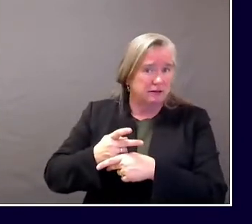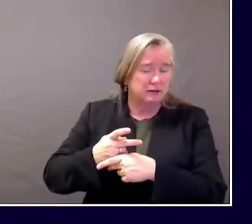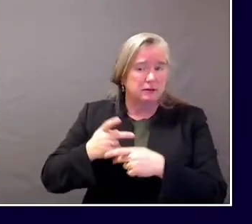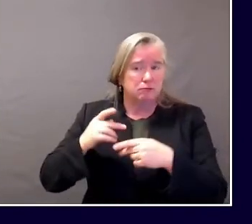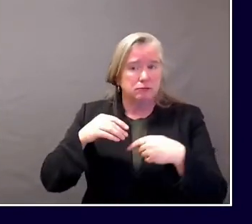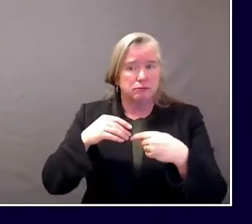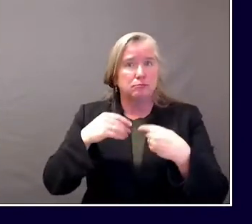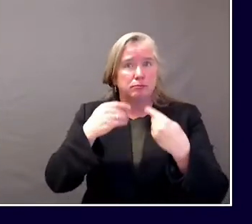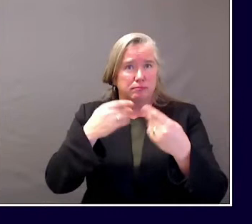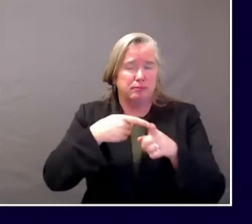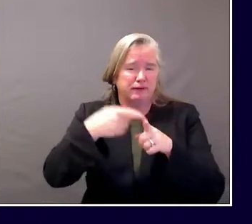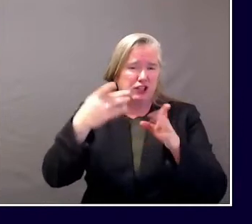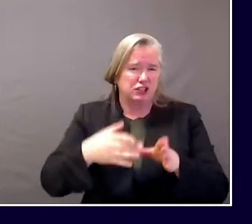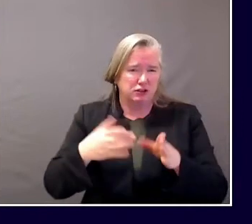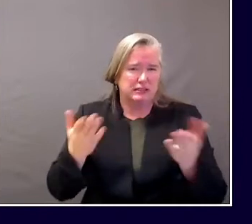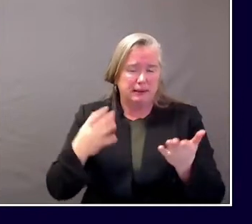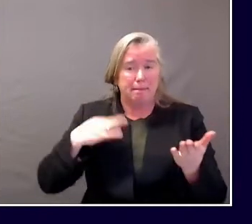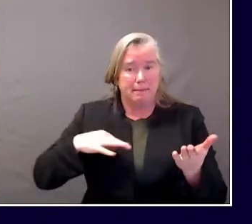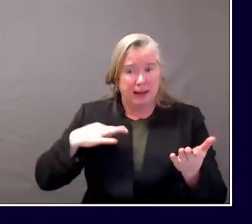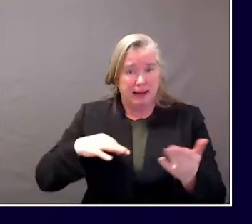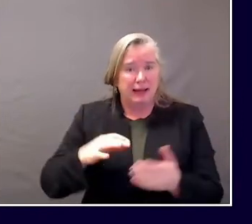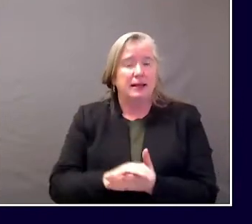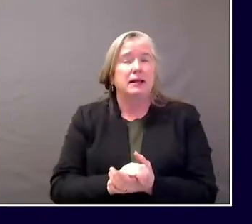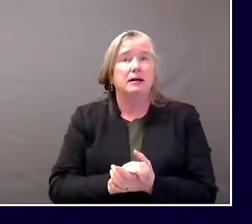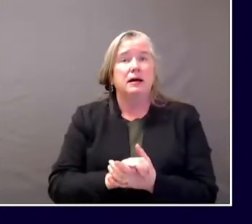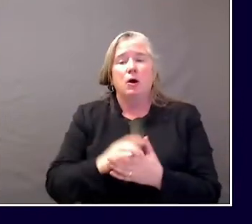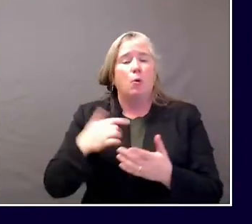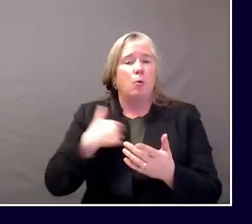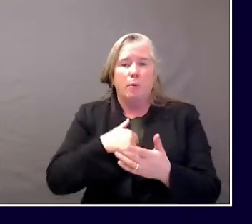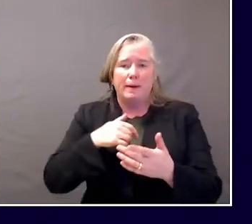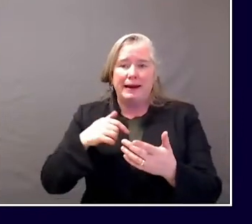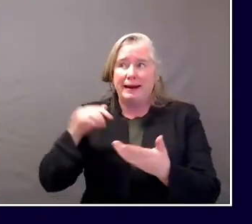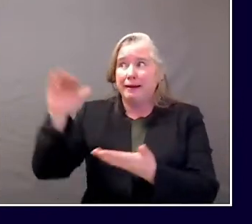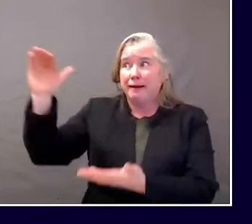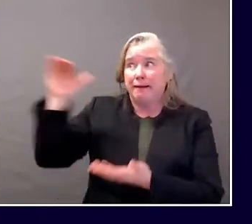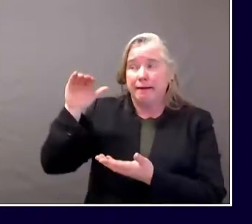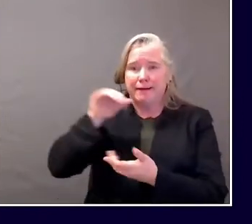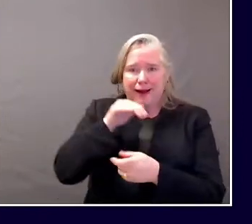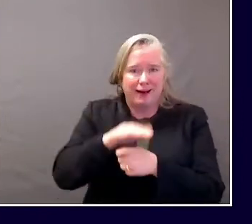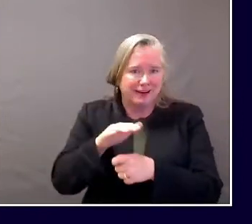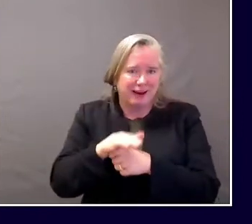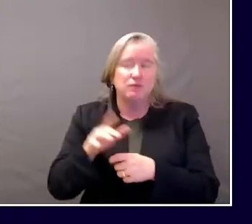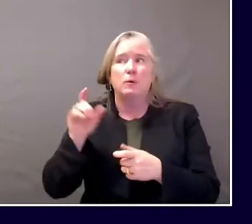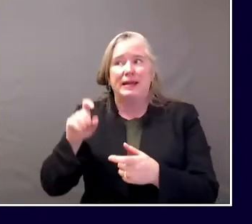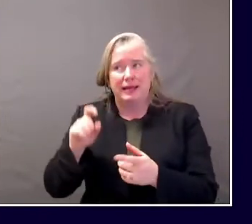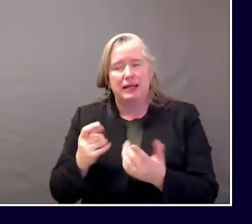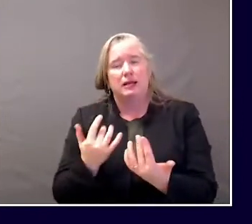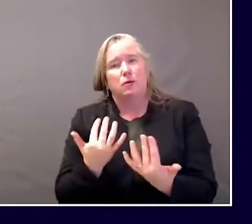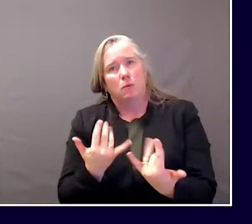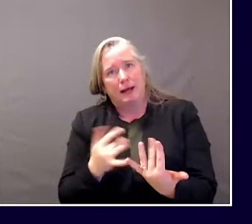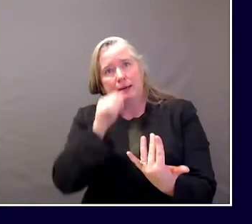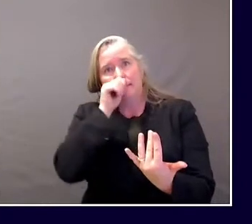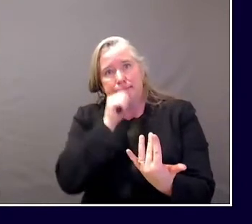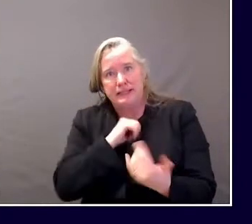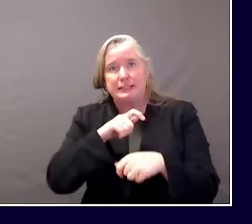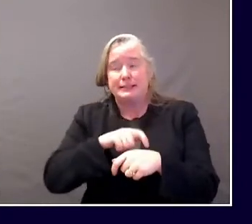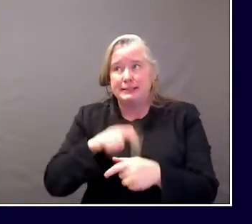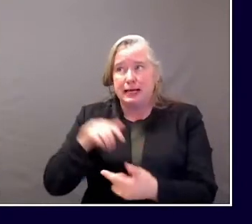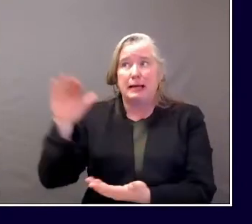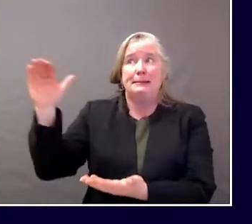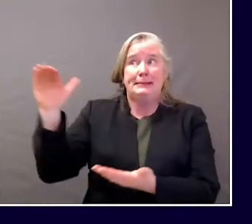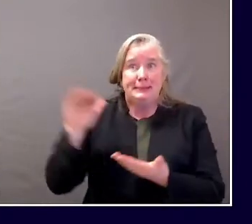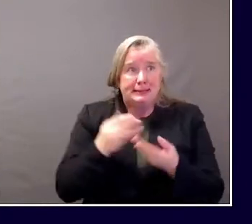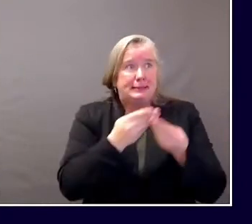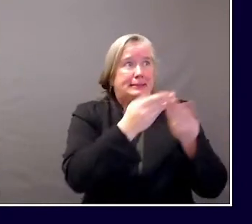it what any of us would have wanted this far in? No, that's never the case. It's going to take time. But to